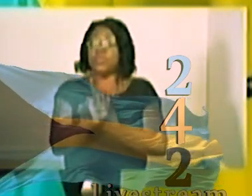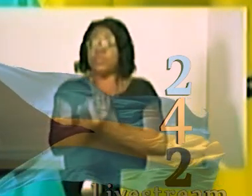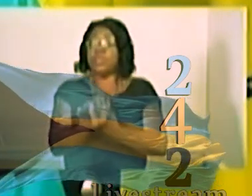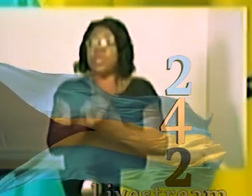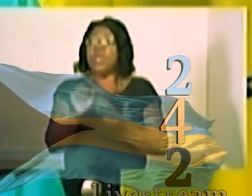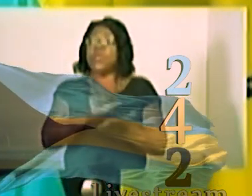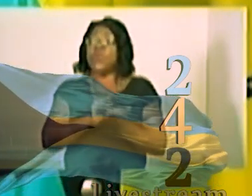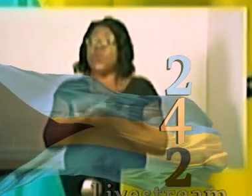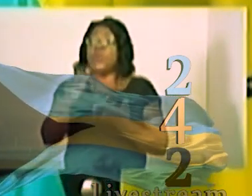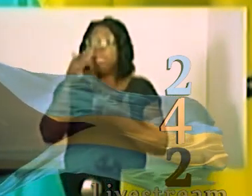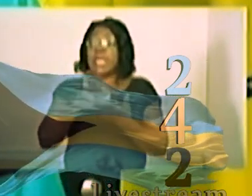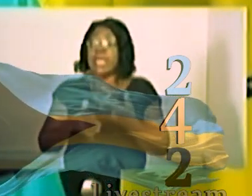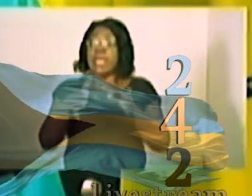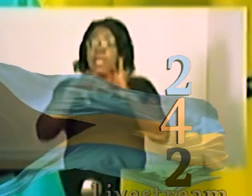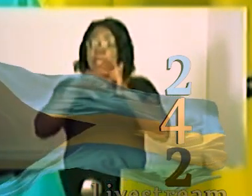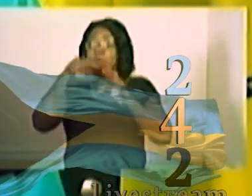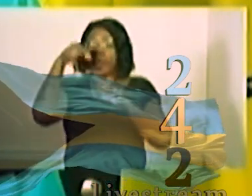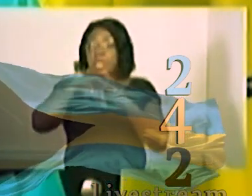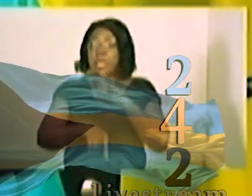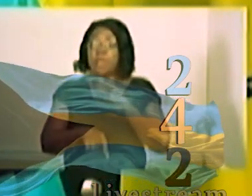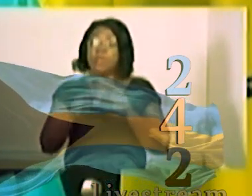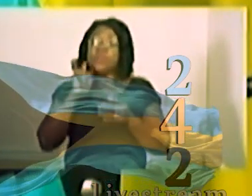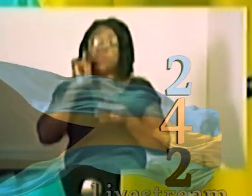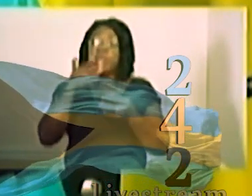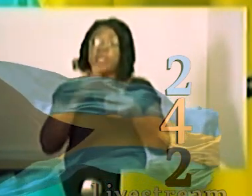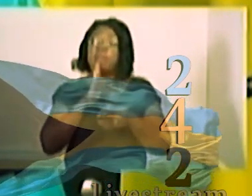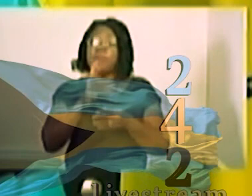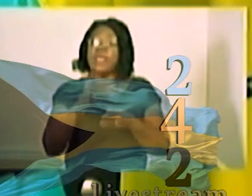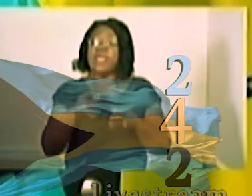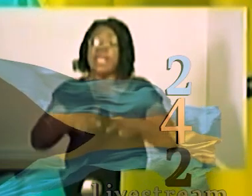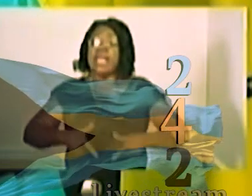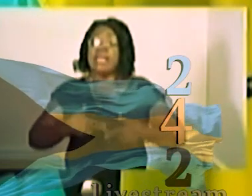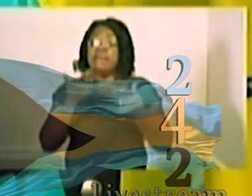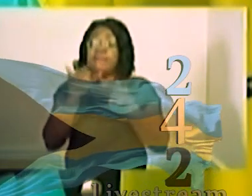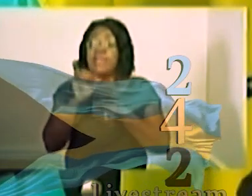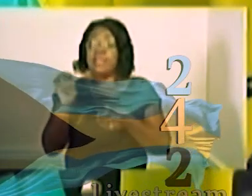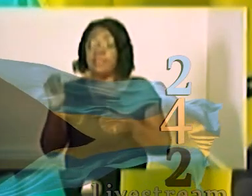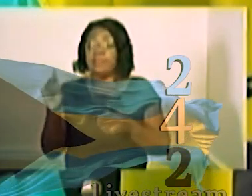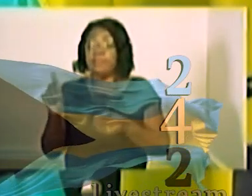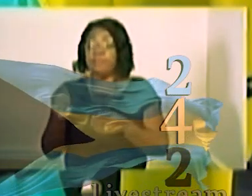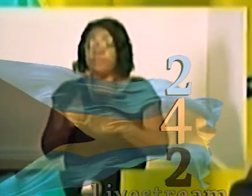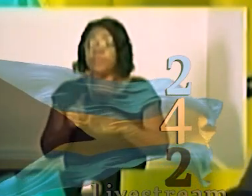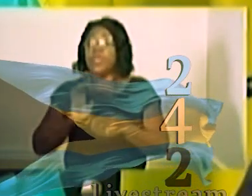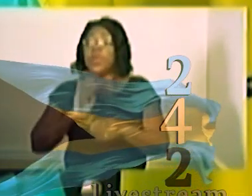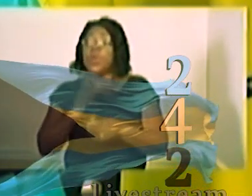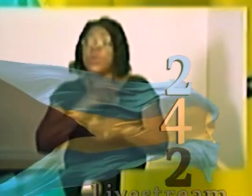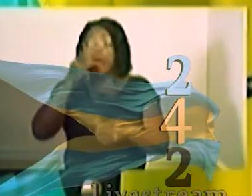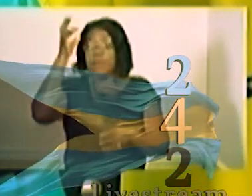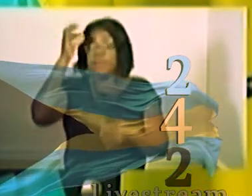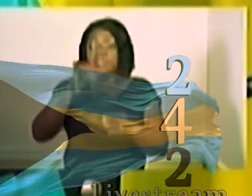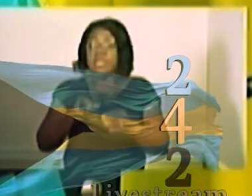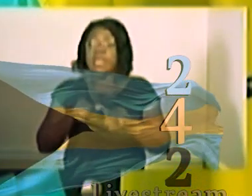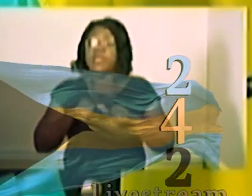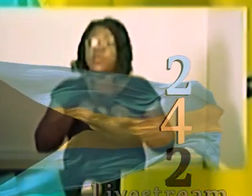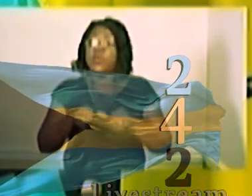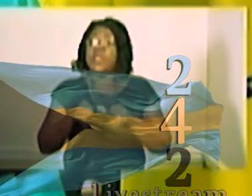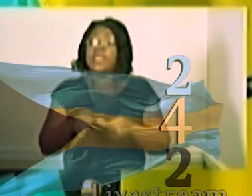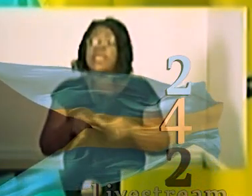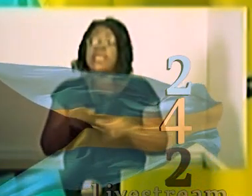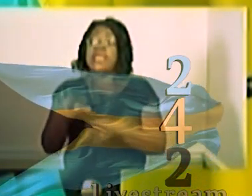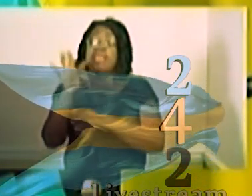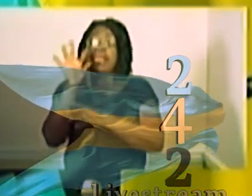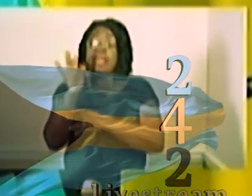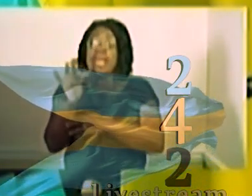the weekend lockdowns will be lifted. We have decided to maintain the